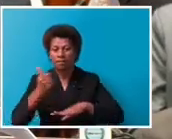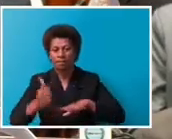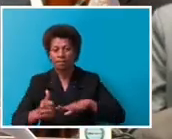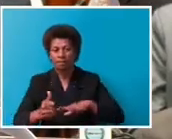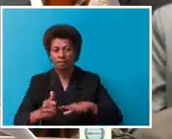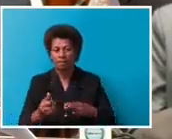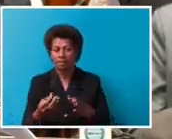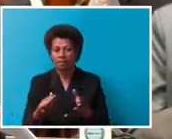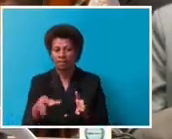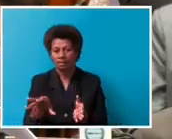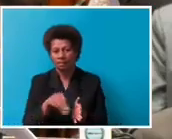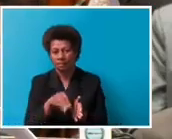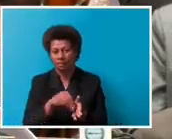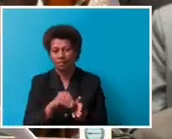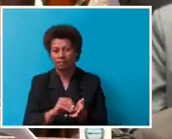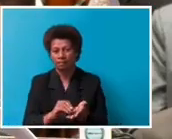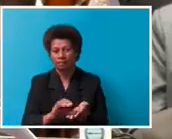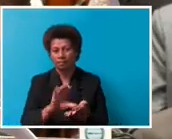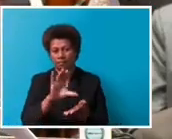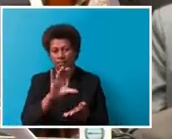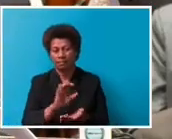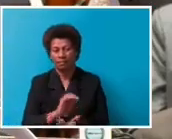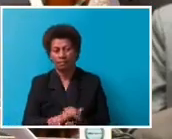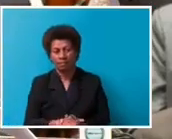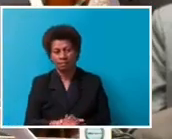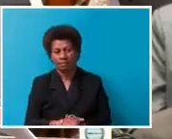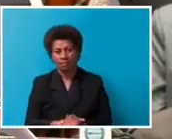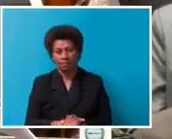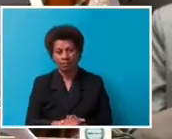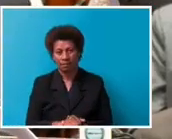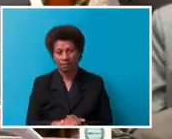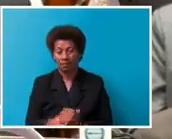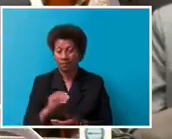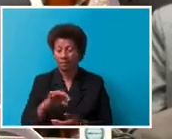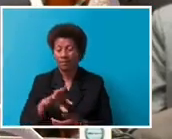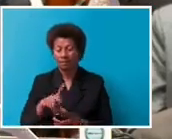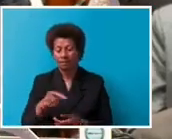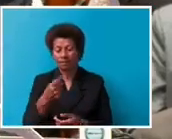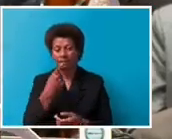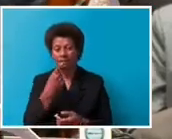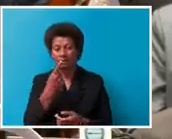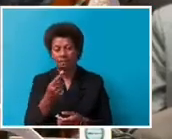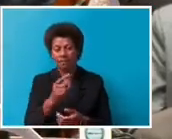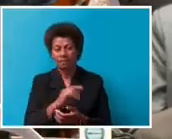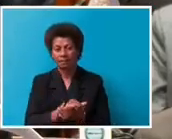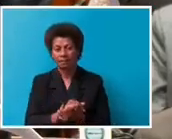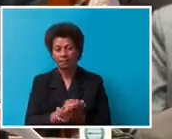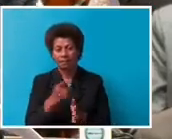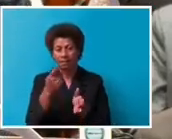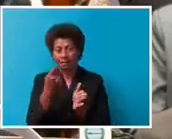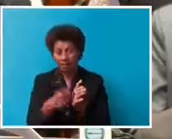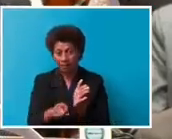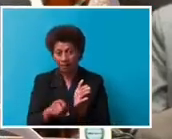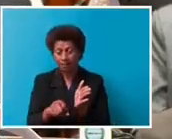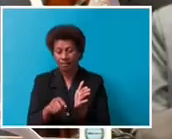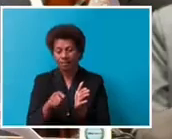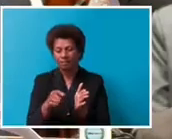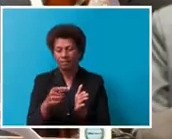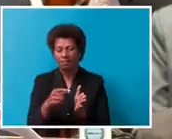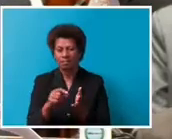Some, Mr. Speaker, say in opposition suggest that tax increases were